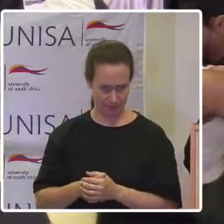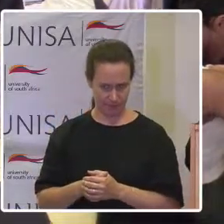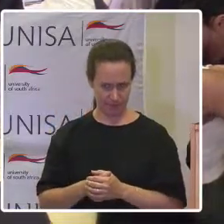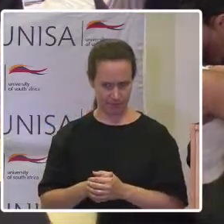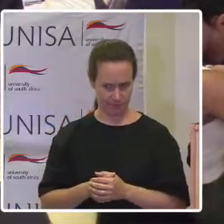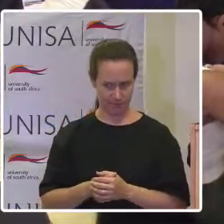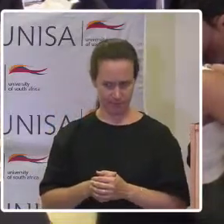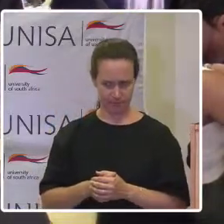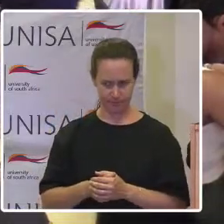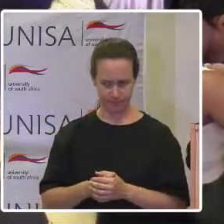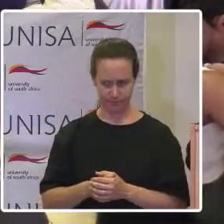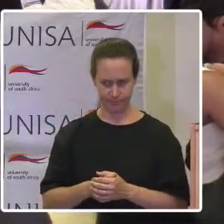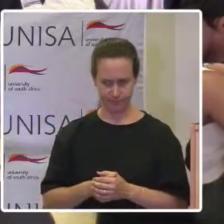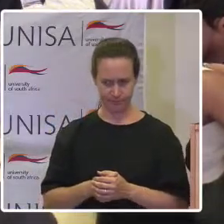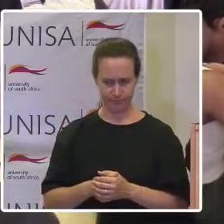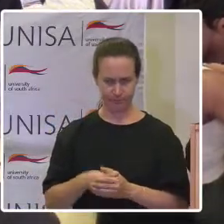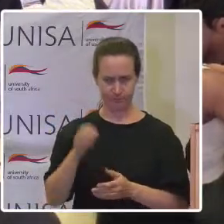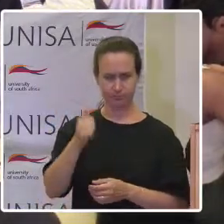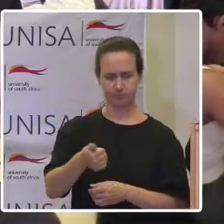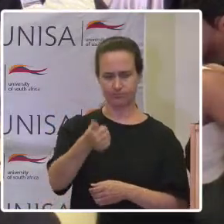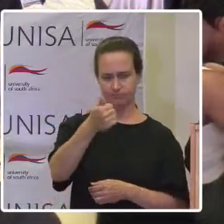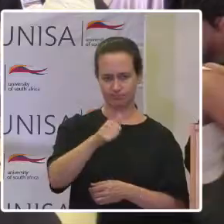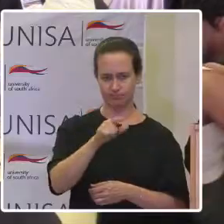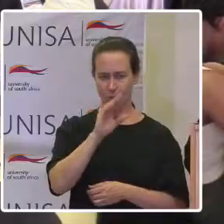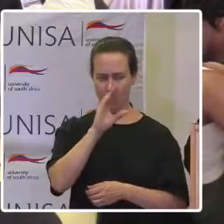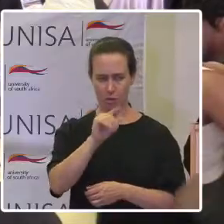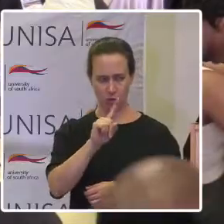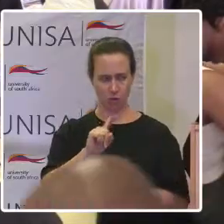Okay. The next gentleman.